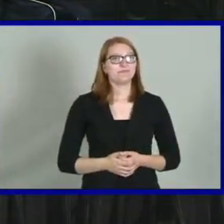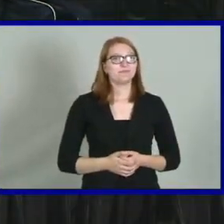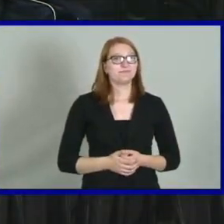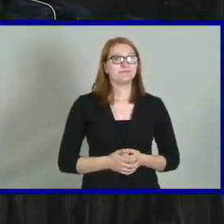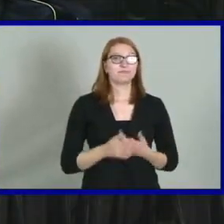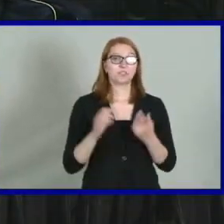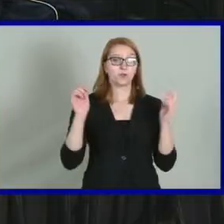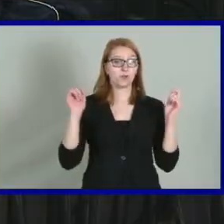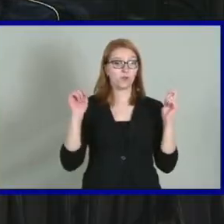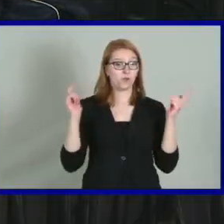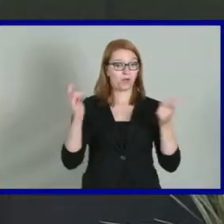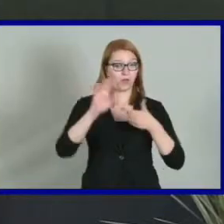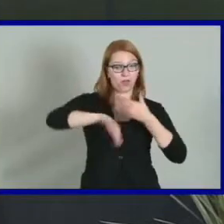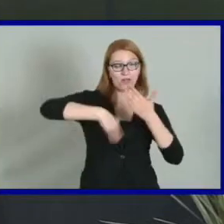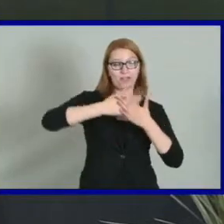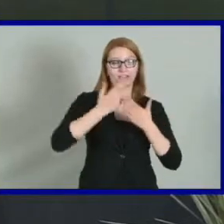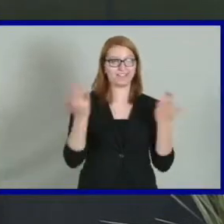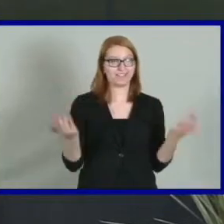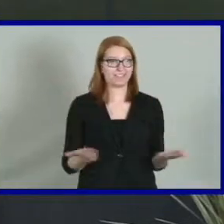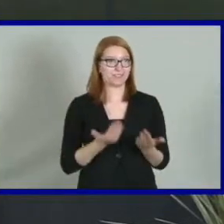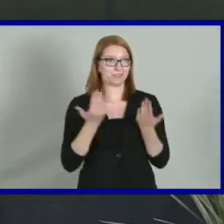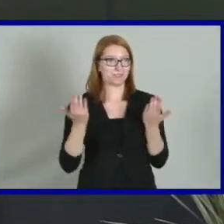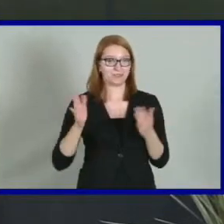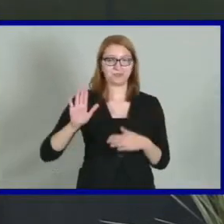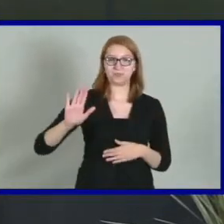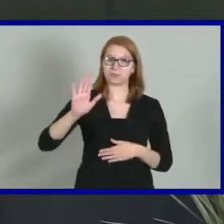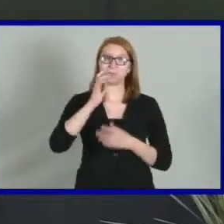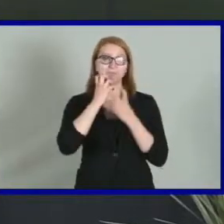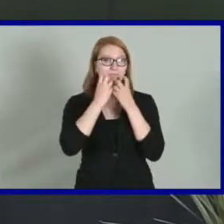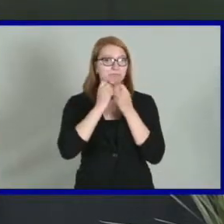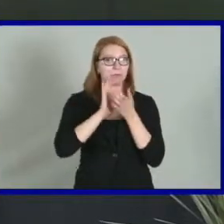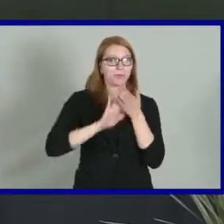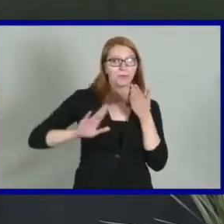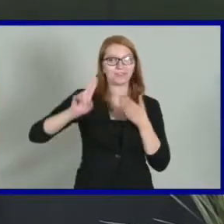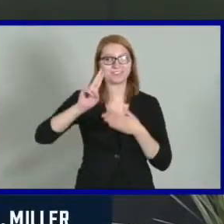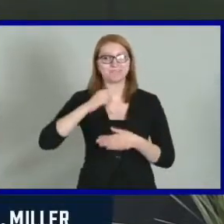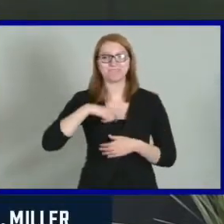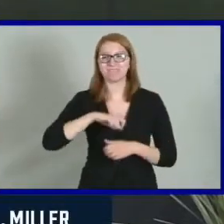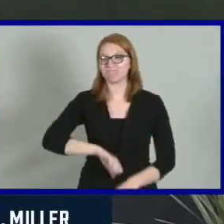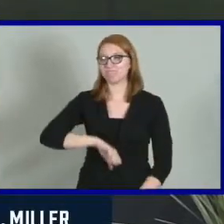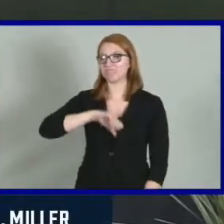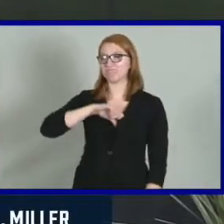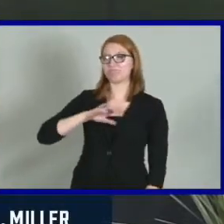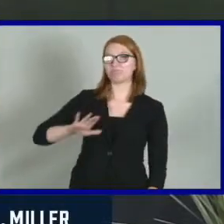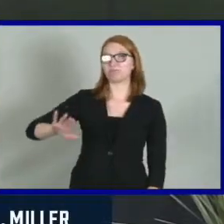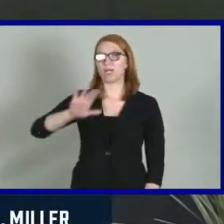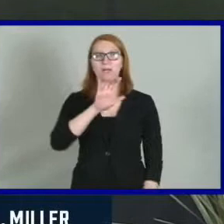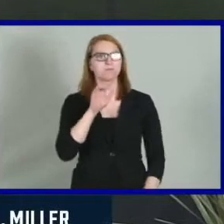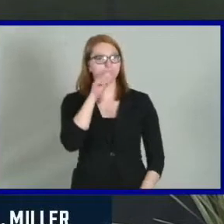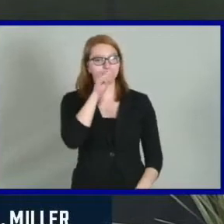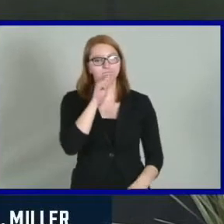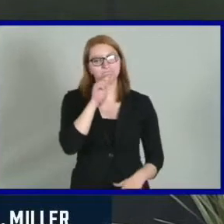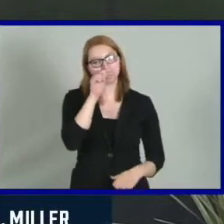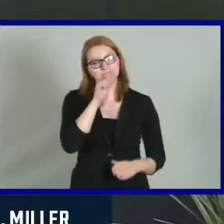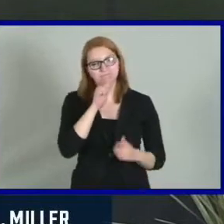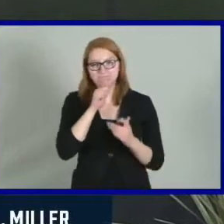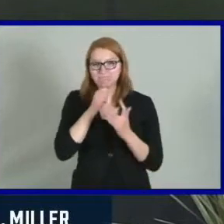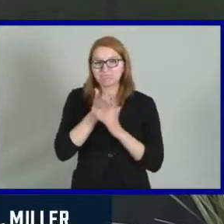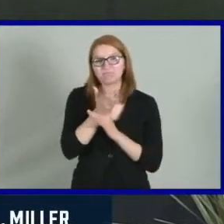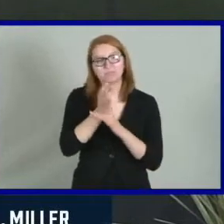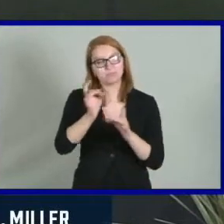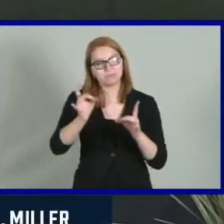All of us here at the university, your alma mater, are so very proud of you for your resilience, your maturity in the face of